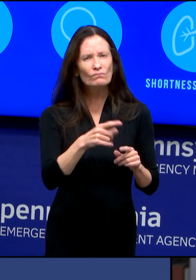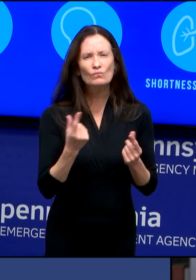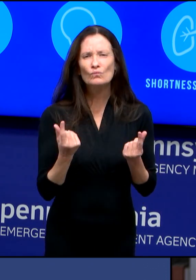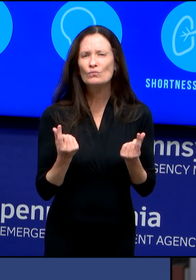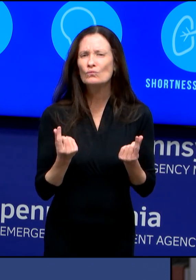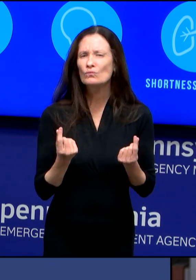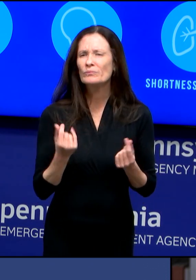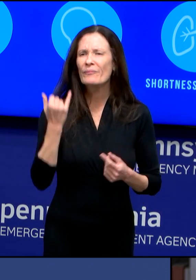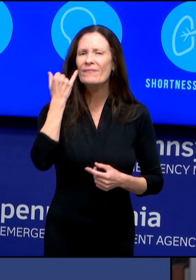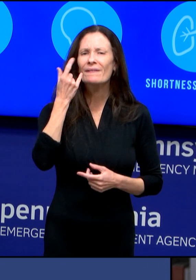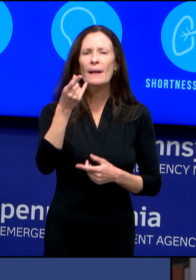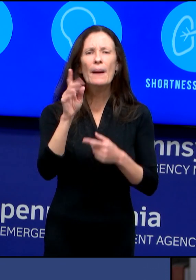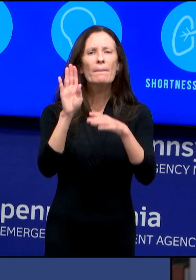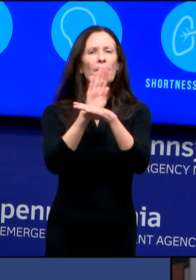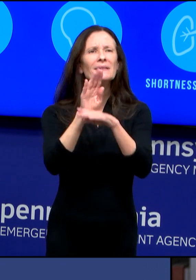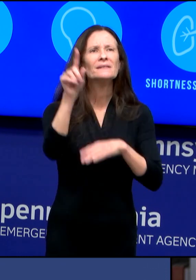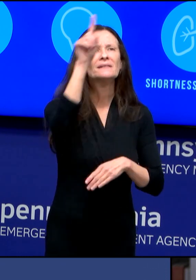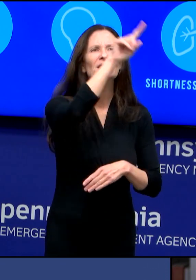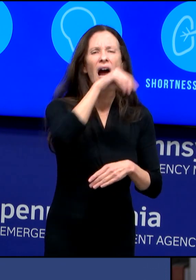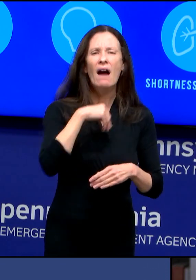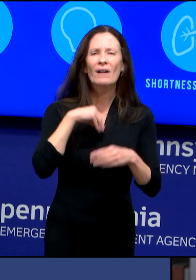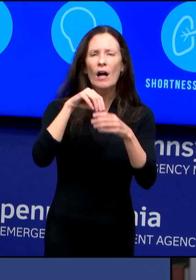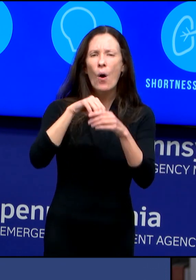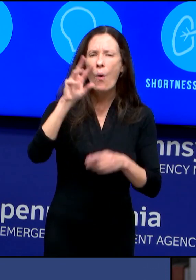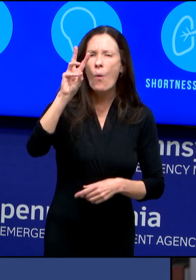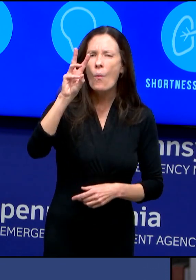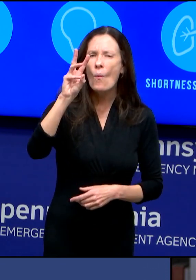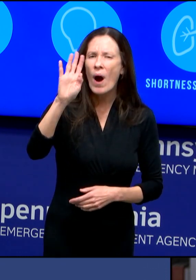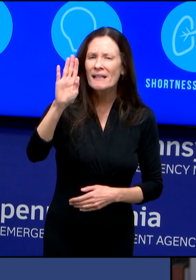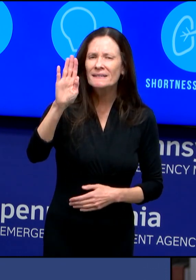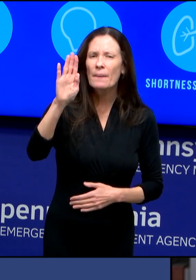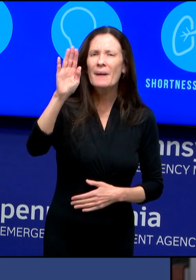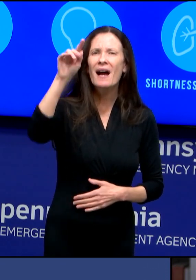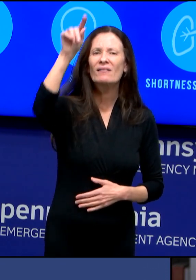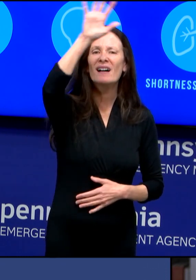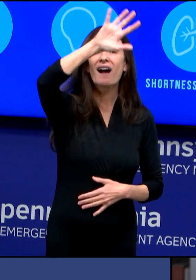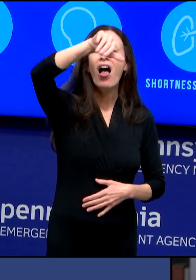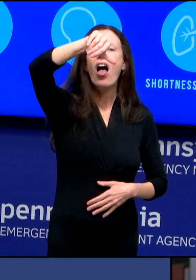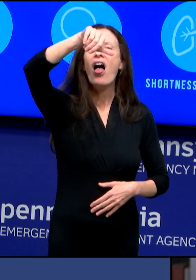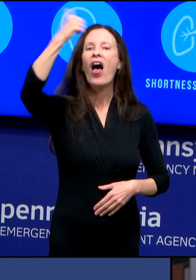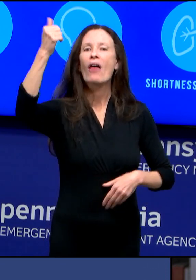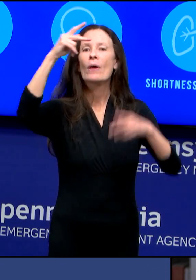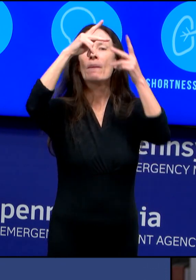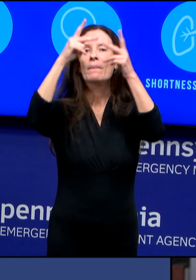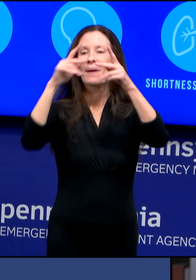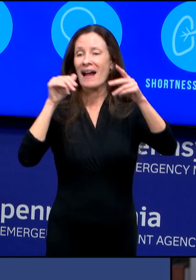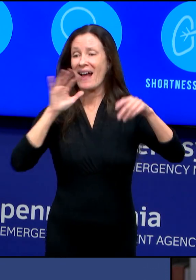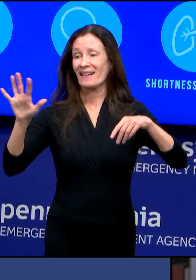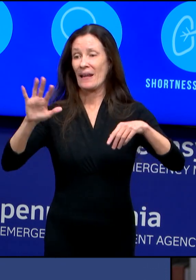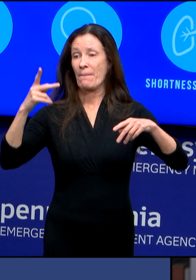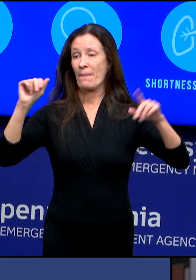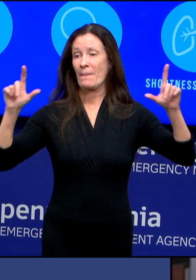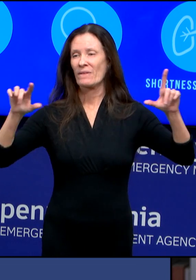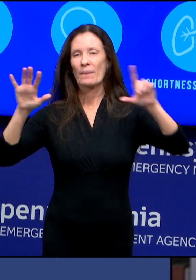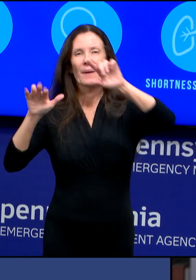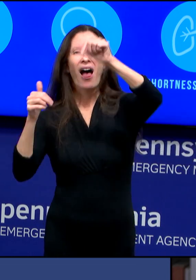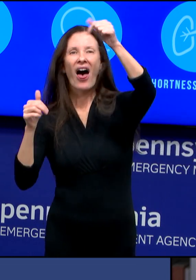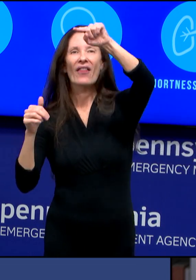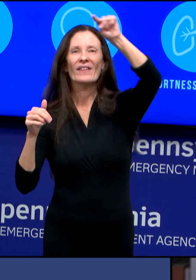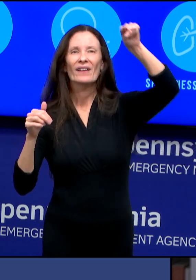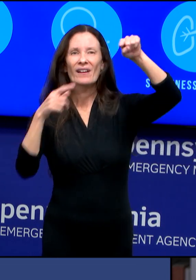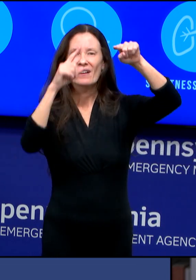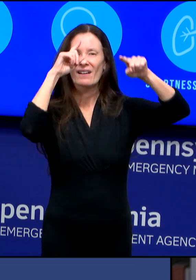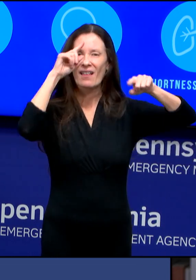For businesses who are unsure if they're required to close or not, is there an avenue they have to obtain in writing a determination, or